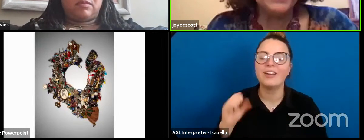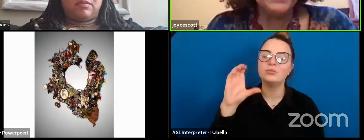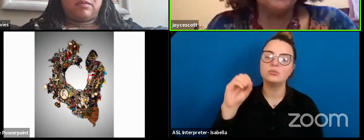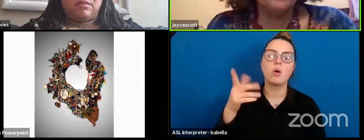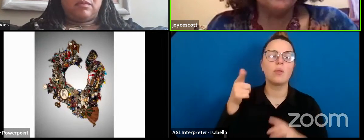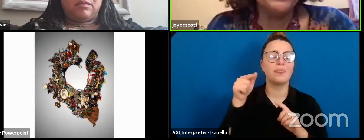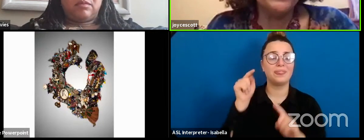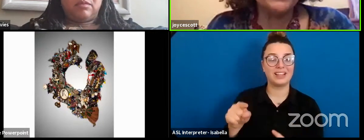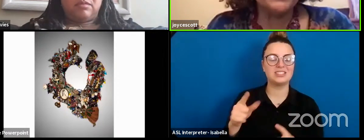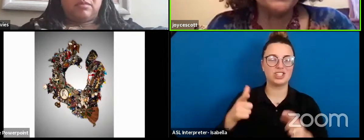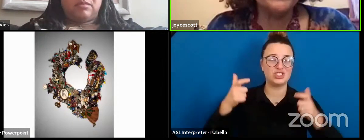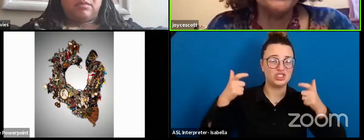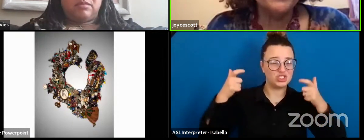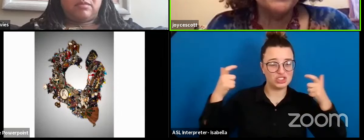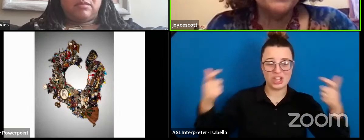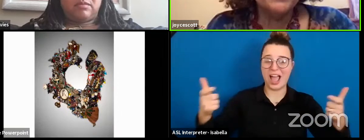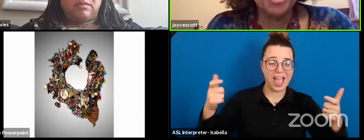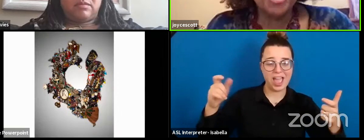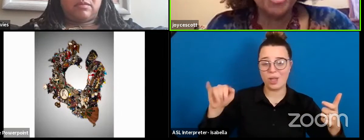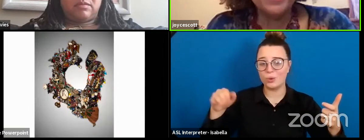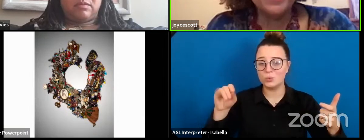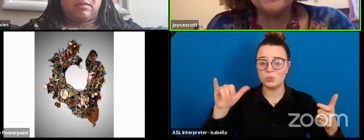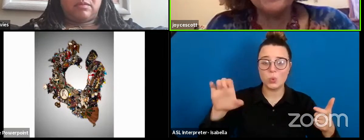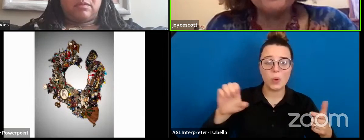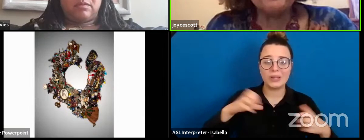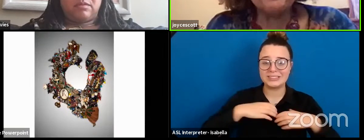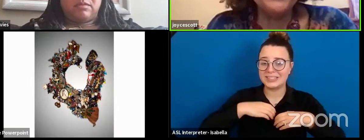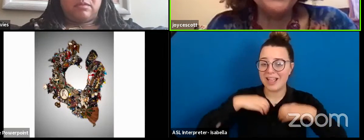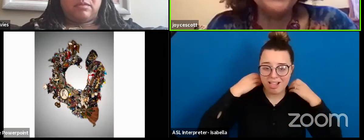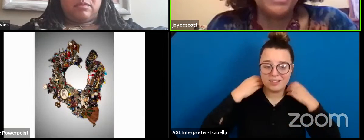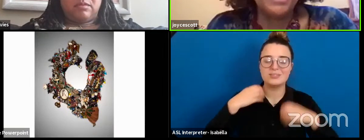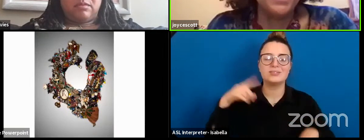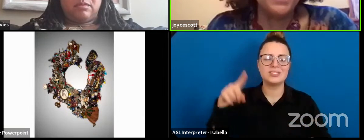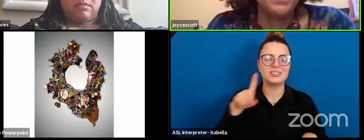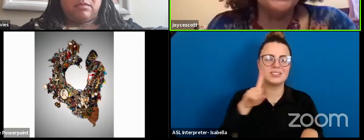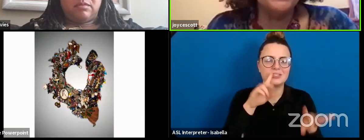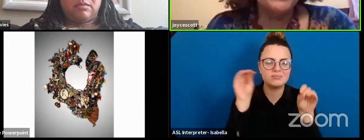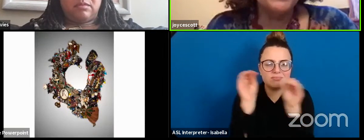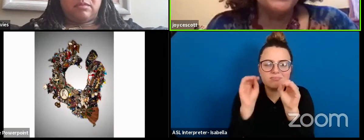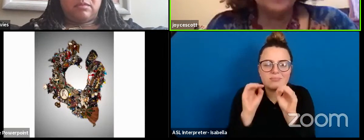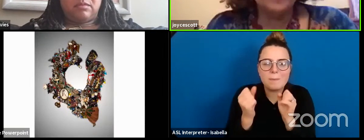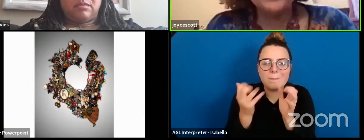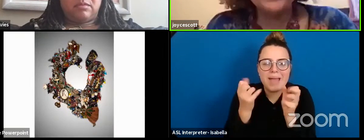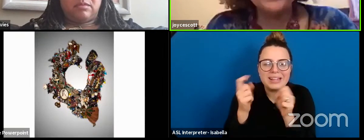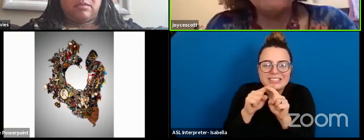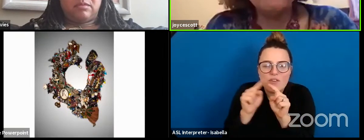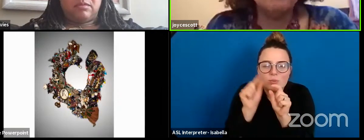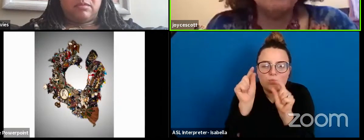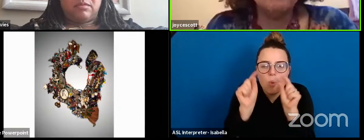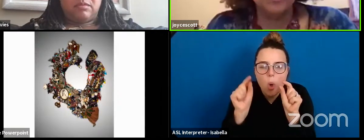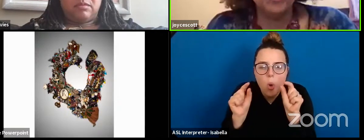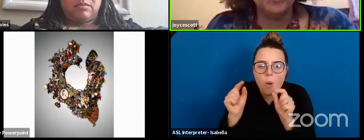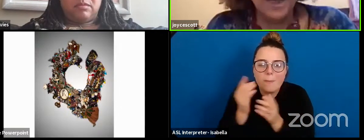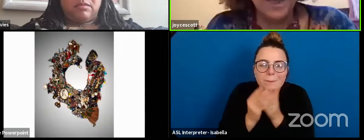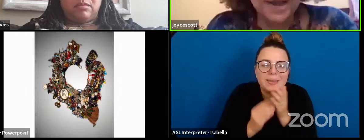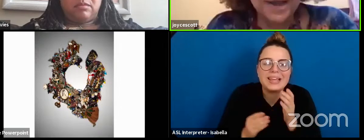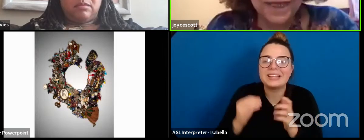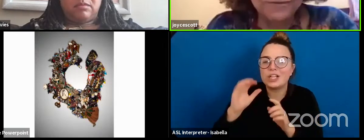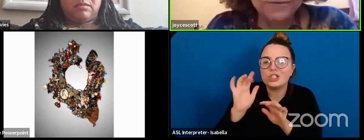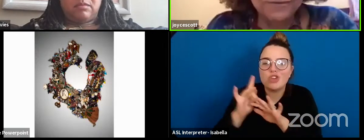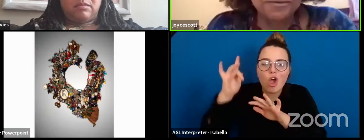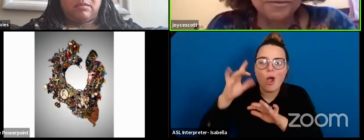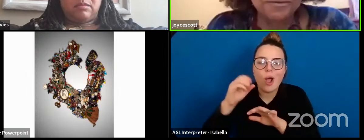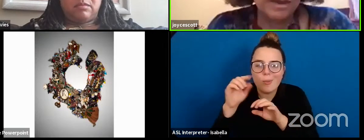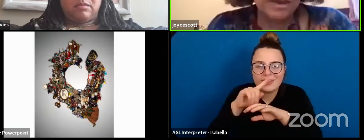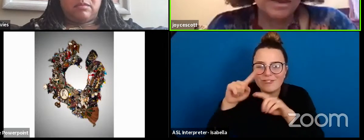giant Joyce necklace. It's a culmination of a lot of pieces that I made and charms and gewgaws that were given